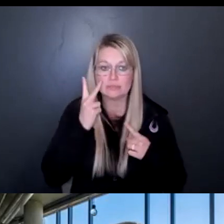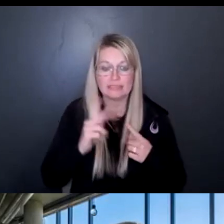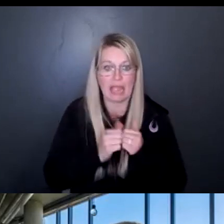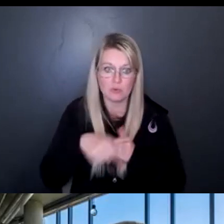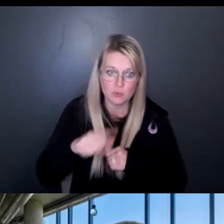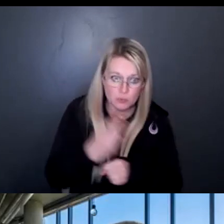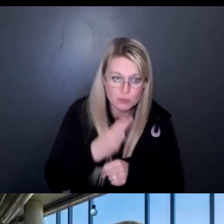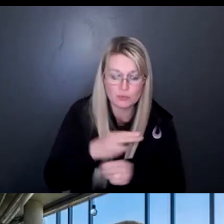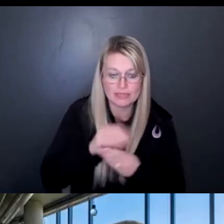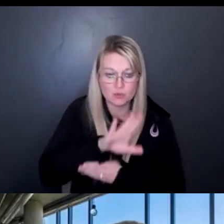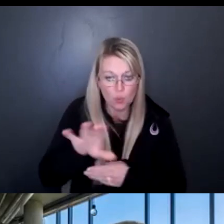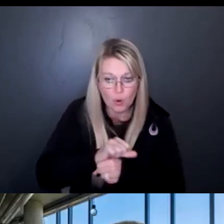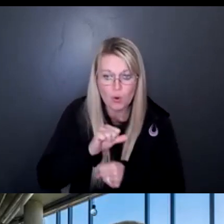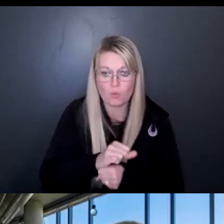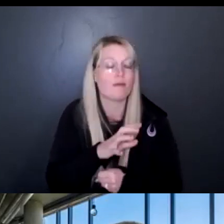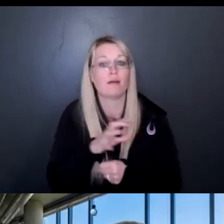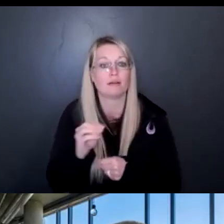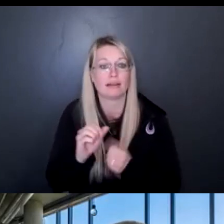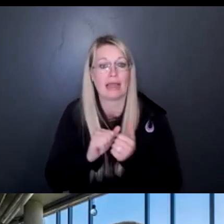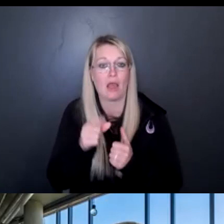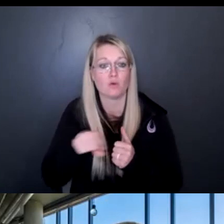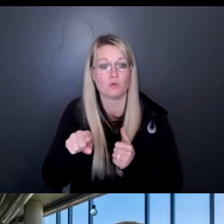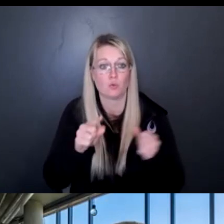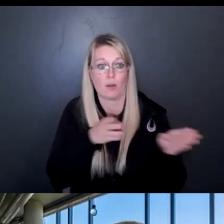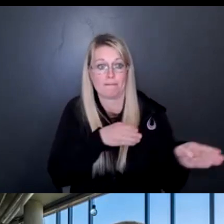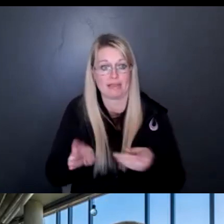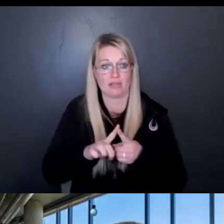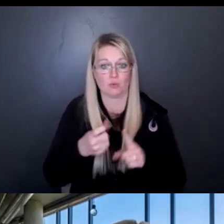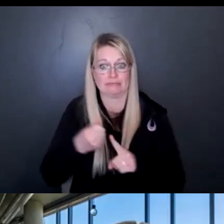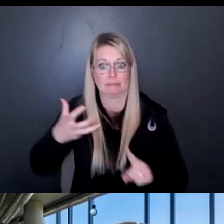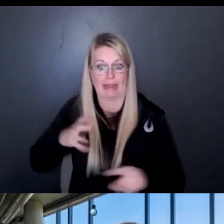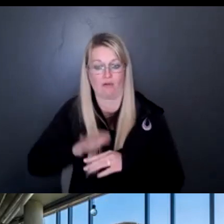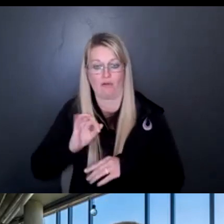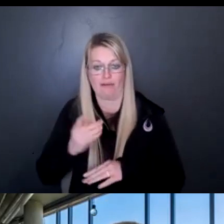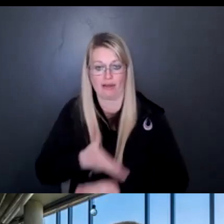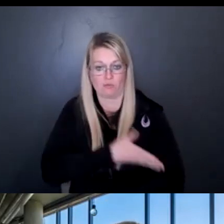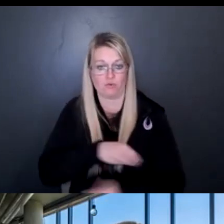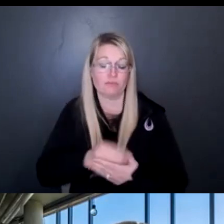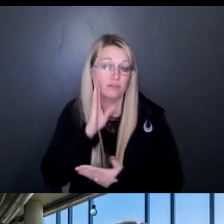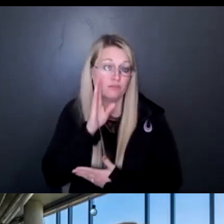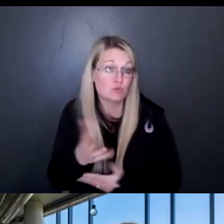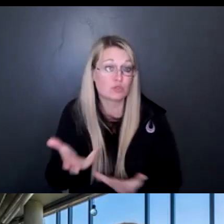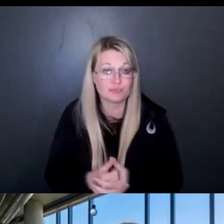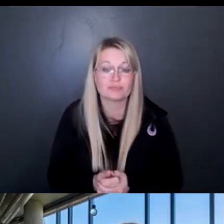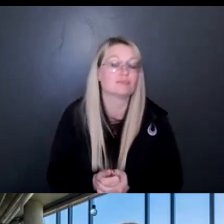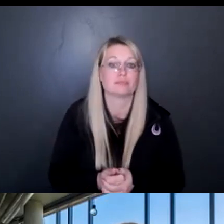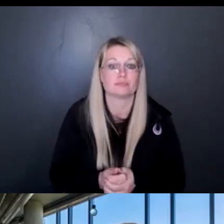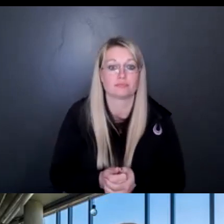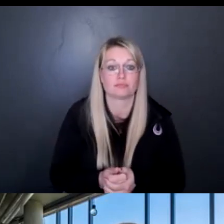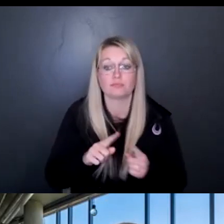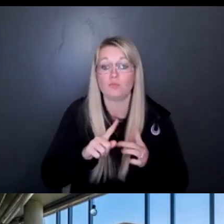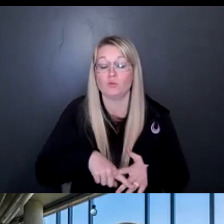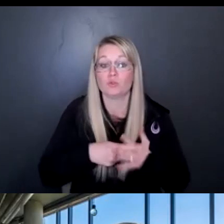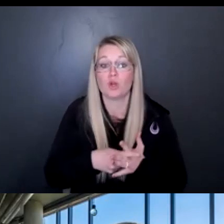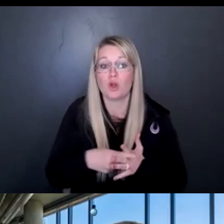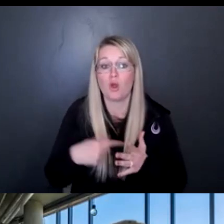using them in your work, and also, Ariel, how you plan to expand on it and improve it in the future. To start off, we